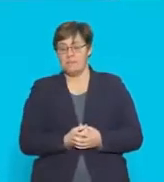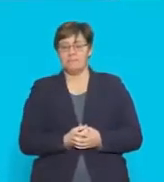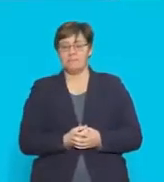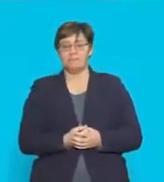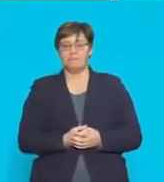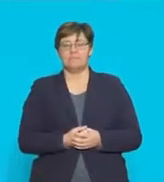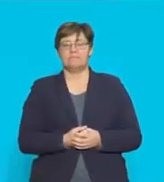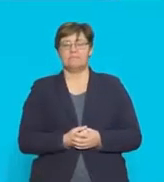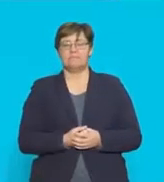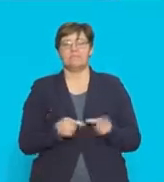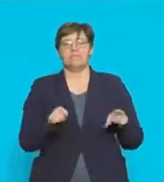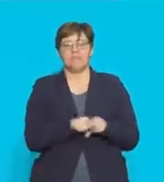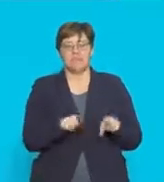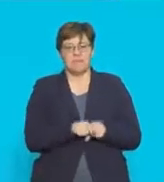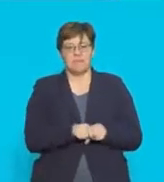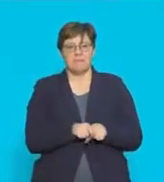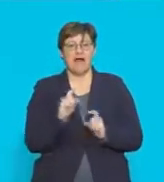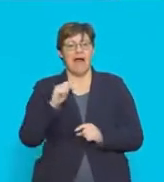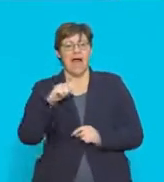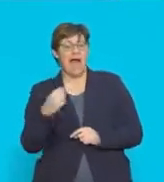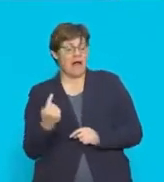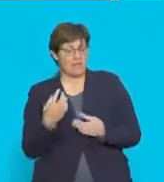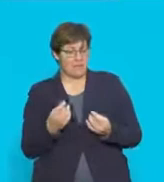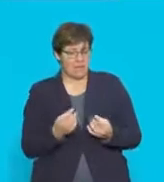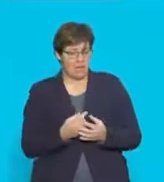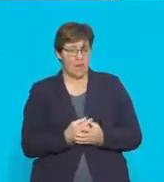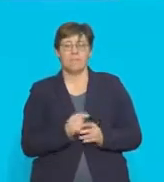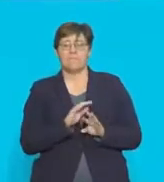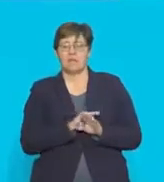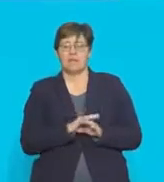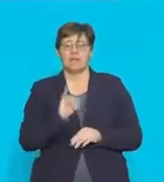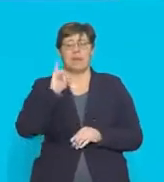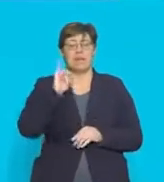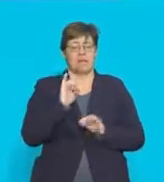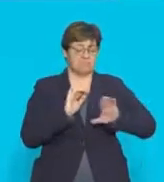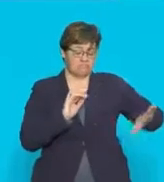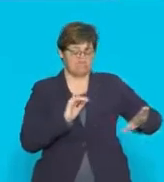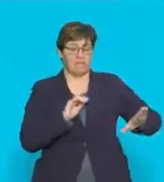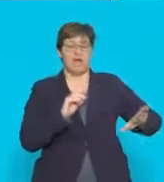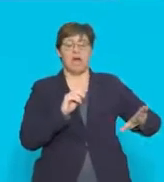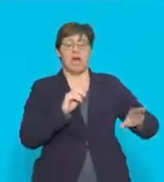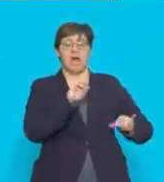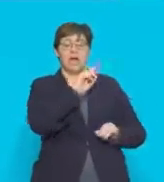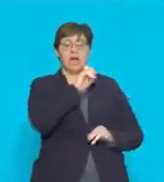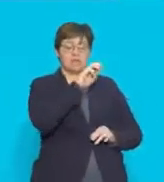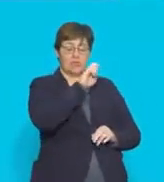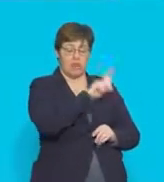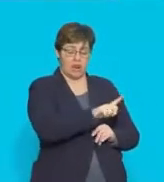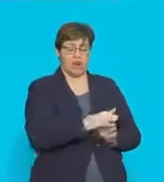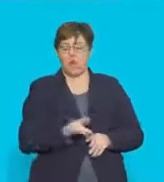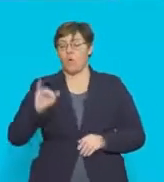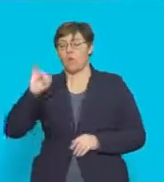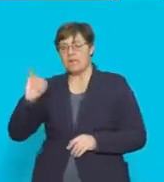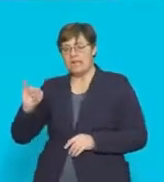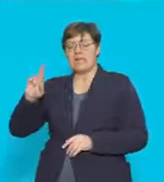have another type of number, which we then call an irrational number, which we're going to try and look at very